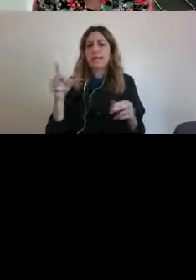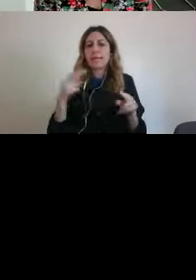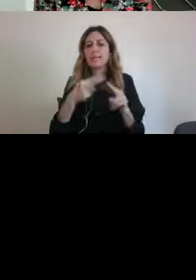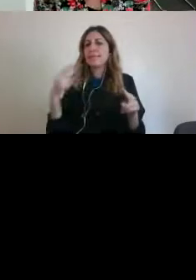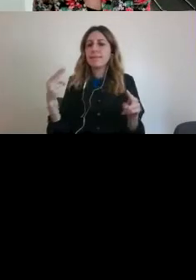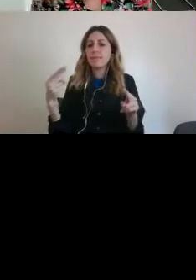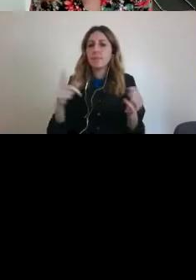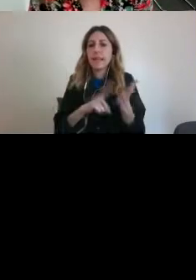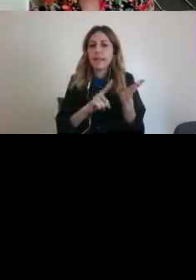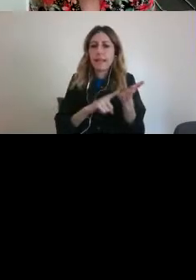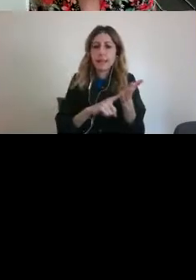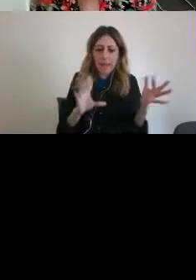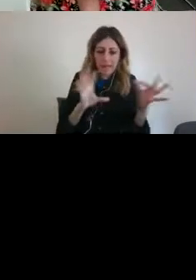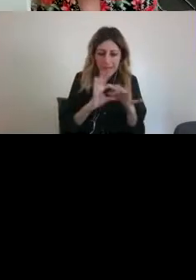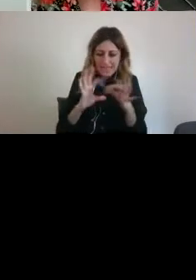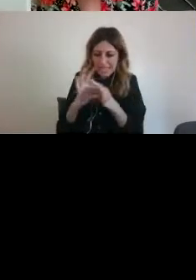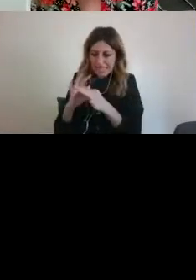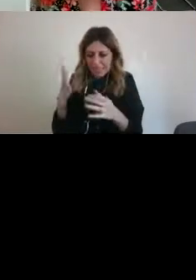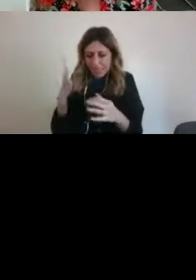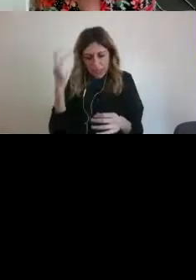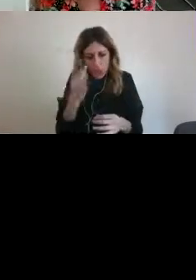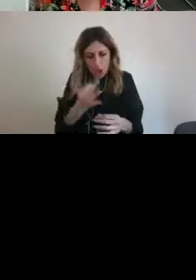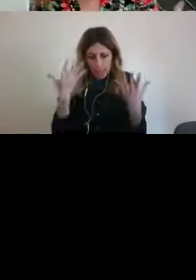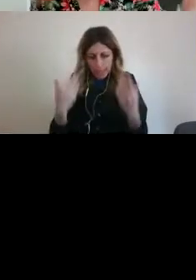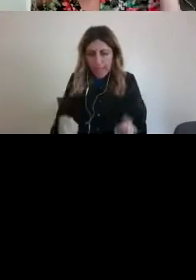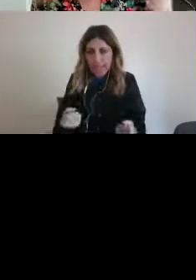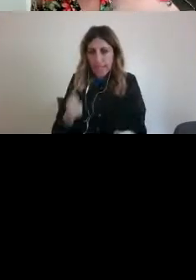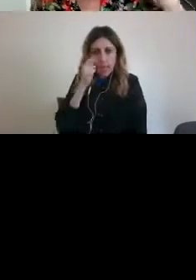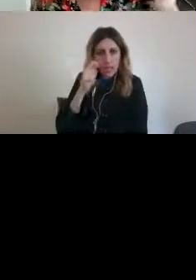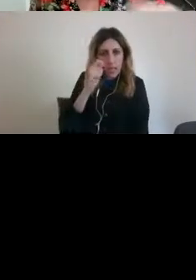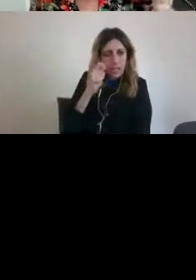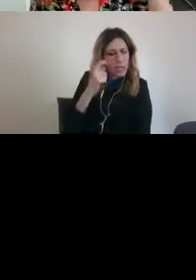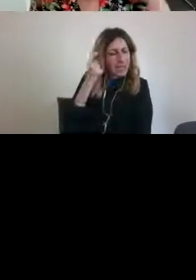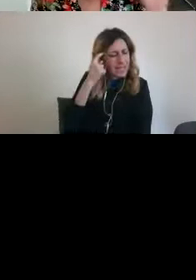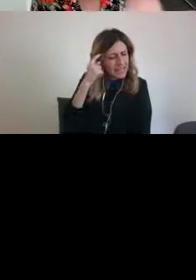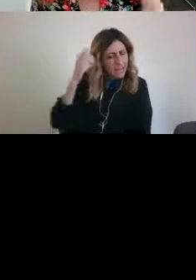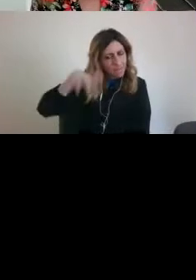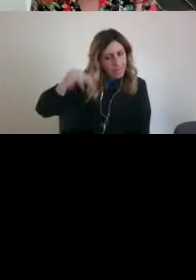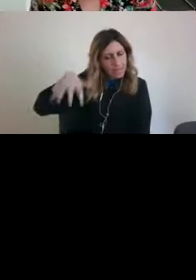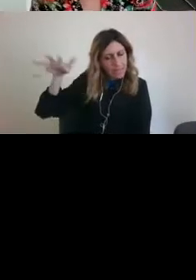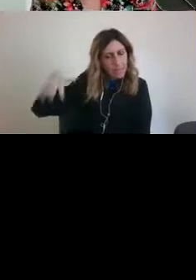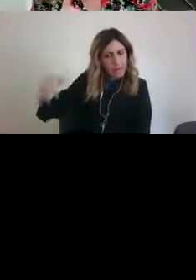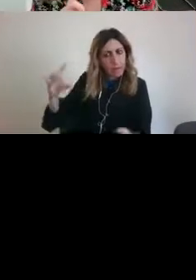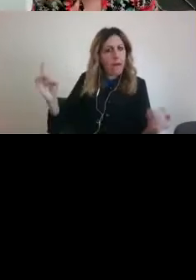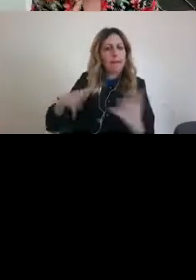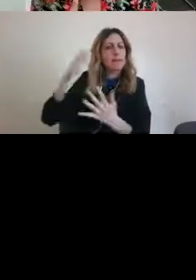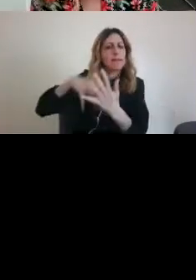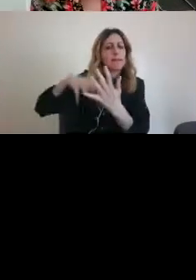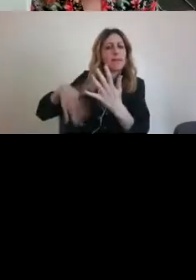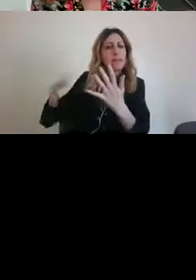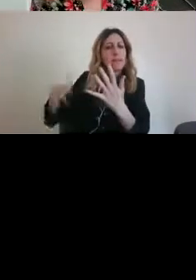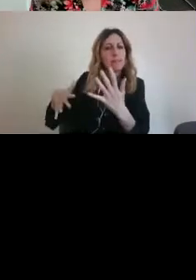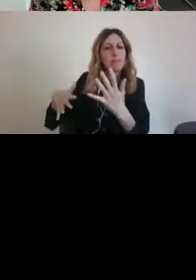because we know that Google is able to read and understand texts. If you're just adding random internal links to your site, this will